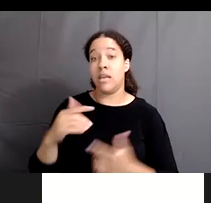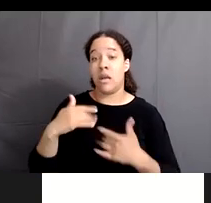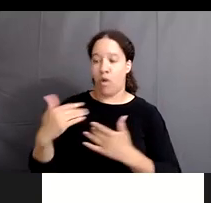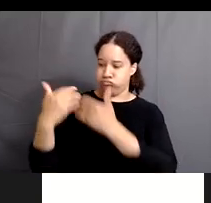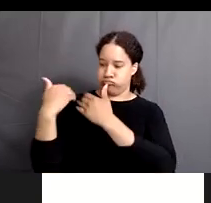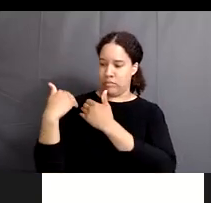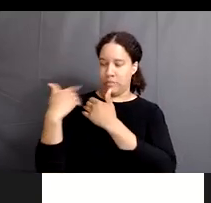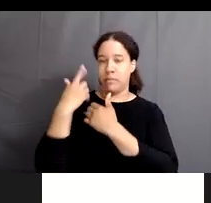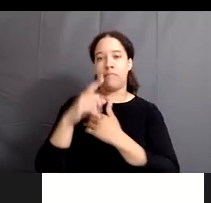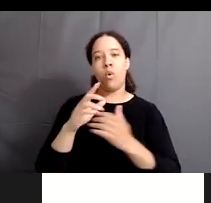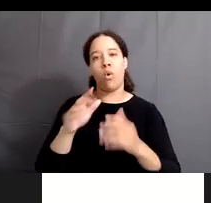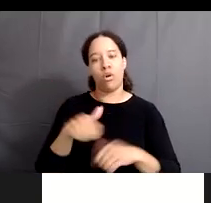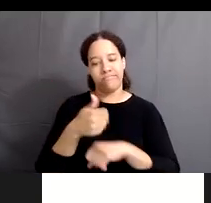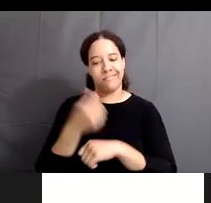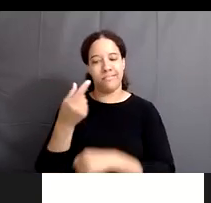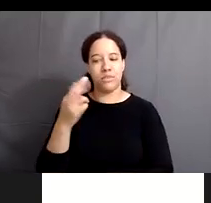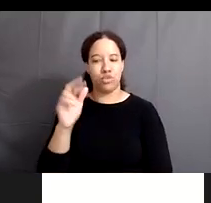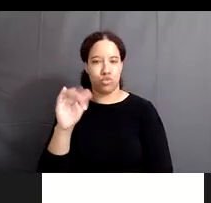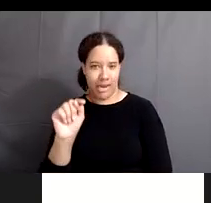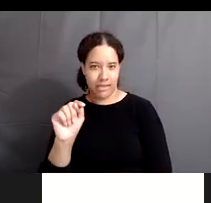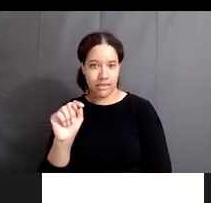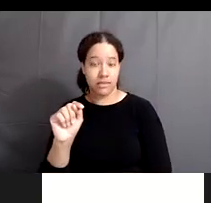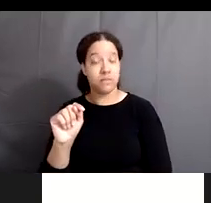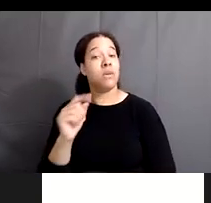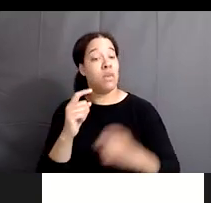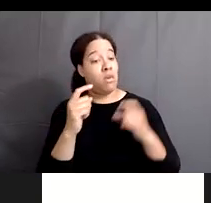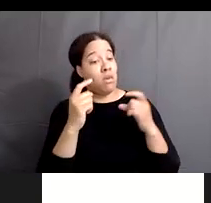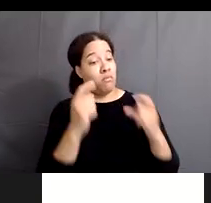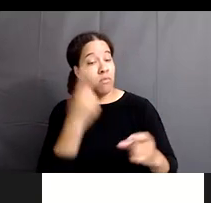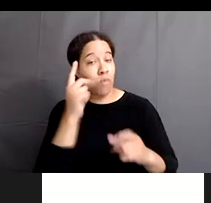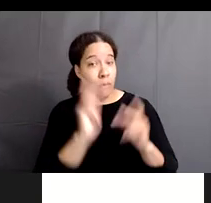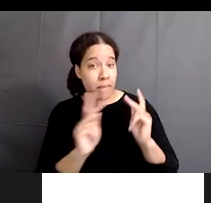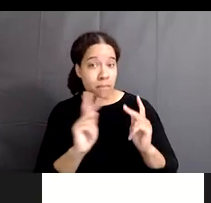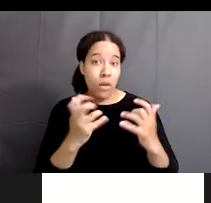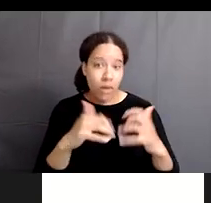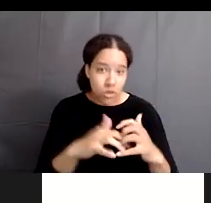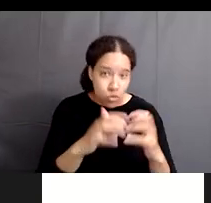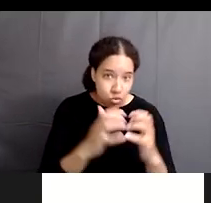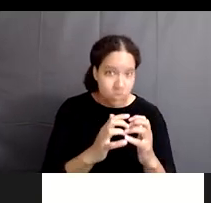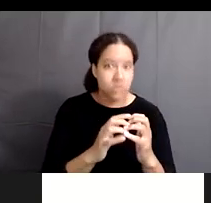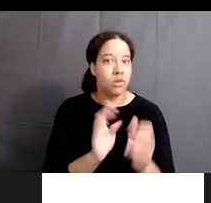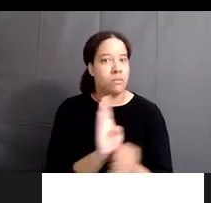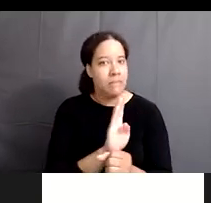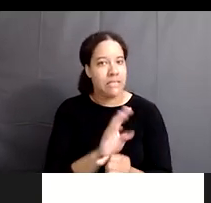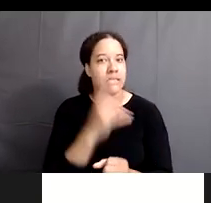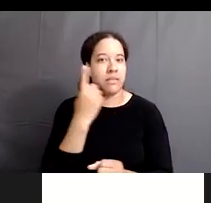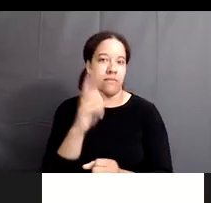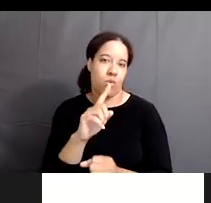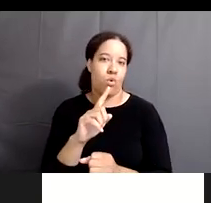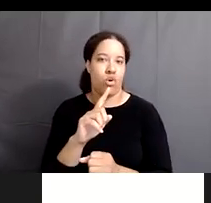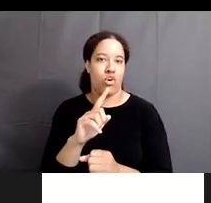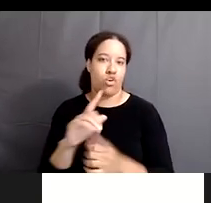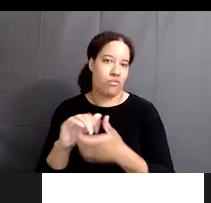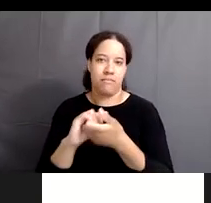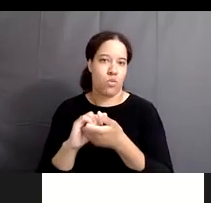for folks who were interested in starting up or converting businesses to employee ownership. This opportunity has